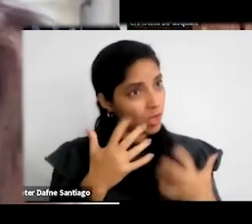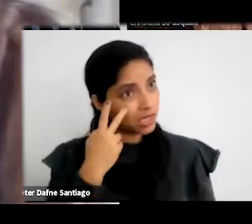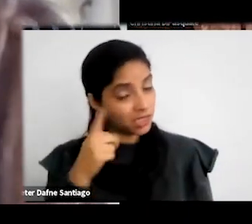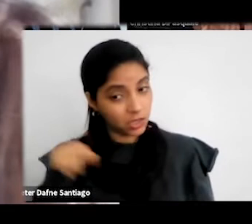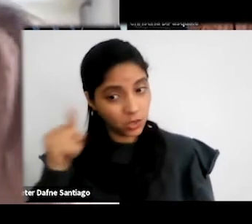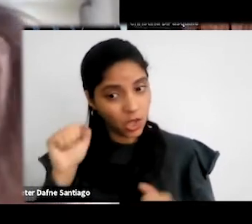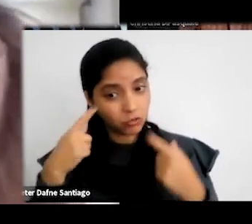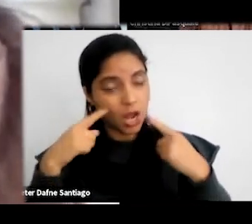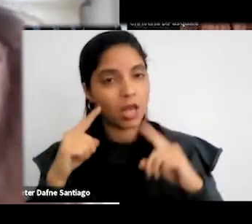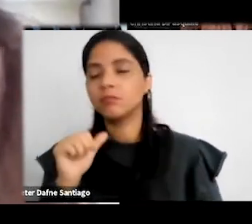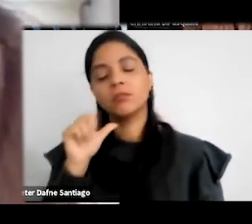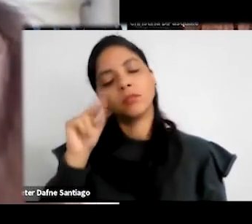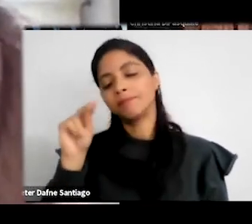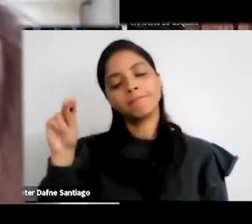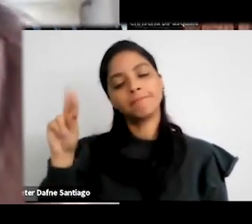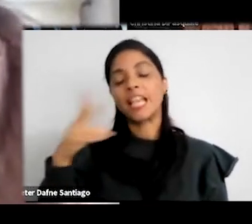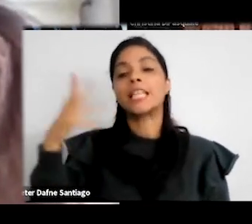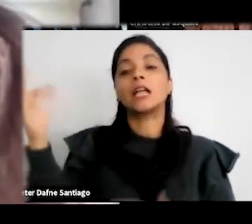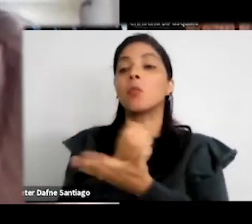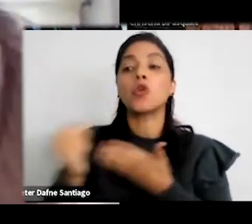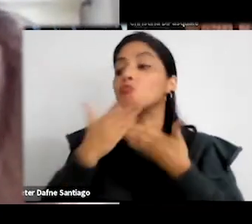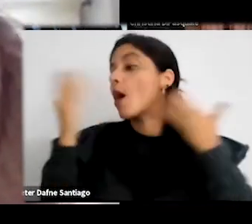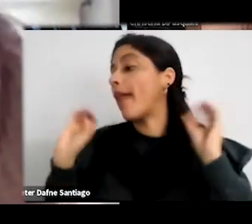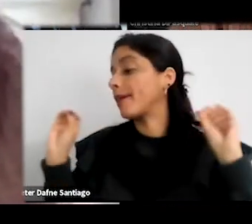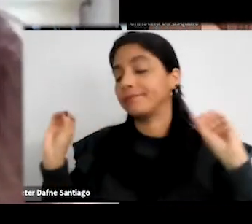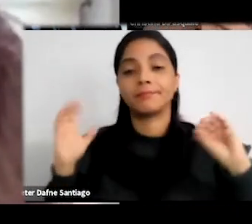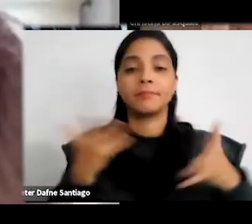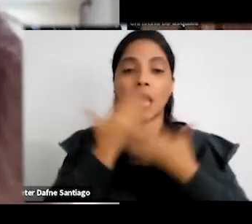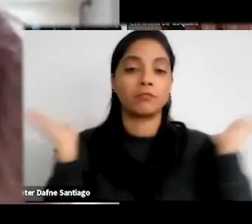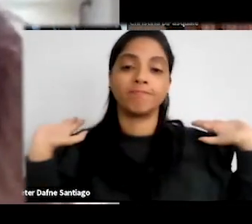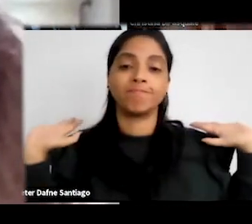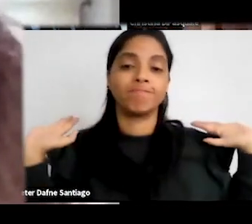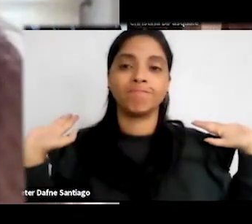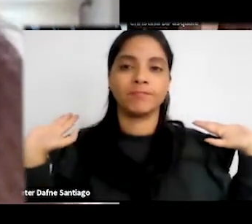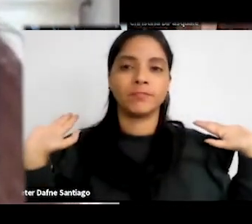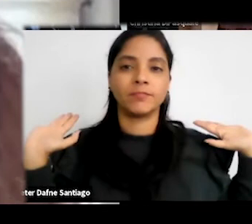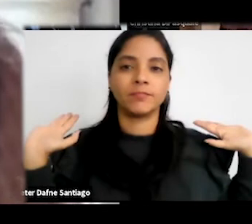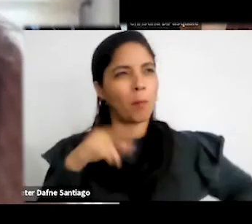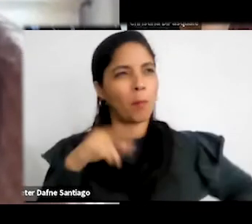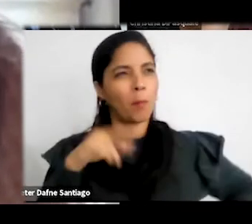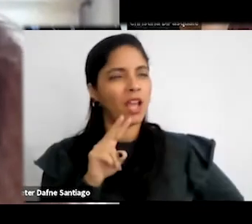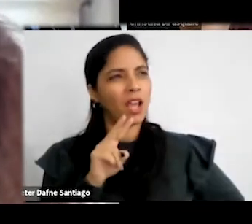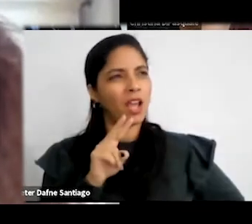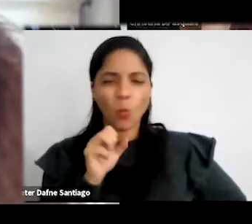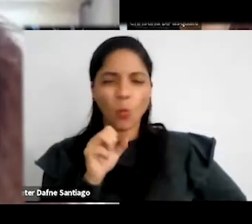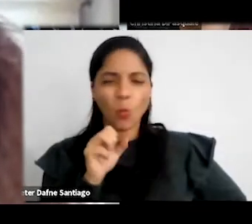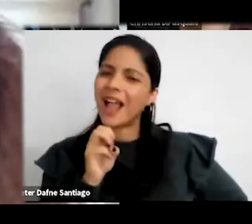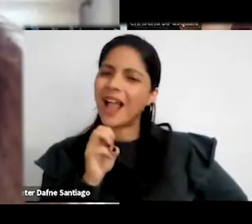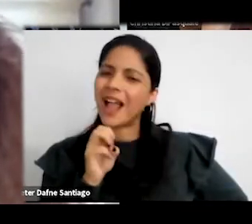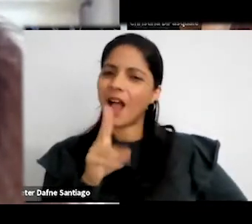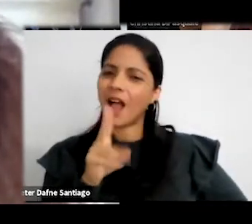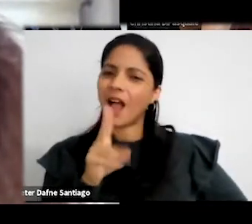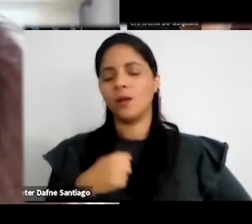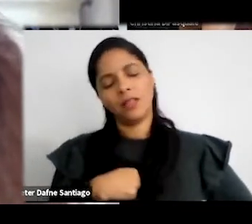do it. I was like, wow, this is crazy. And when I went to WNET to ask them for everything that they had